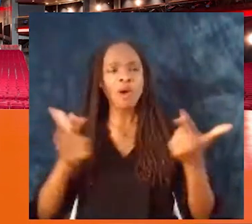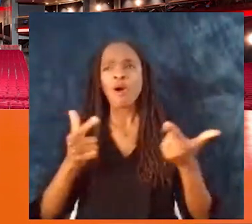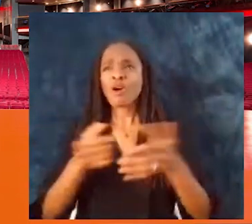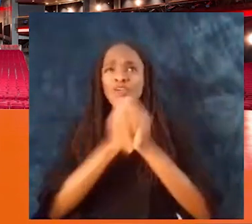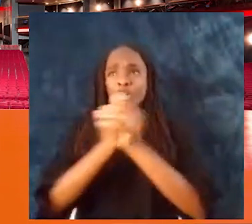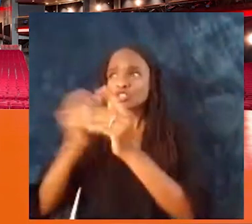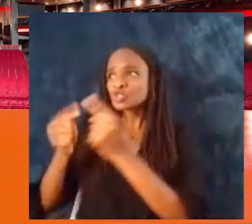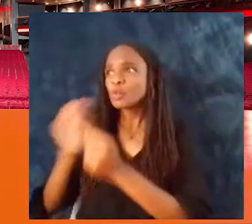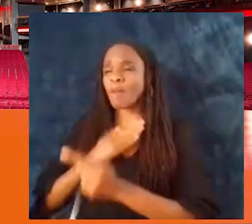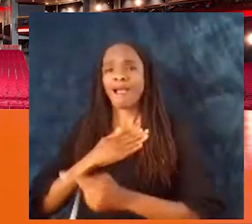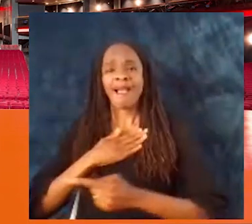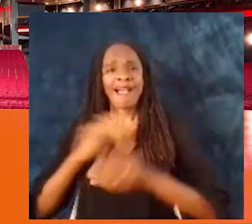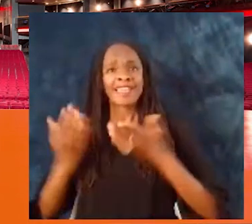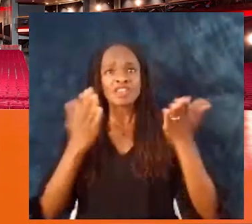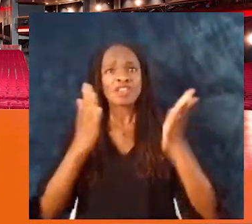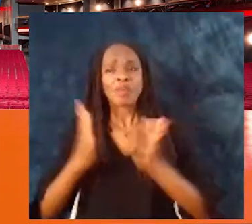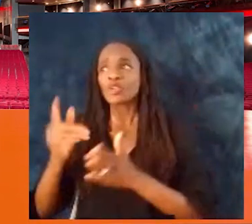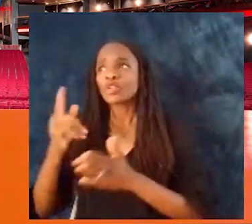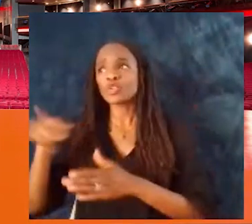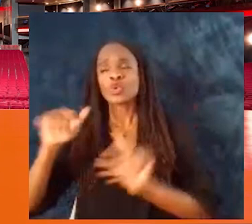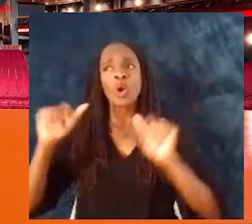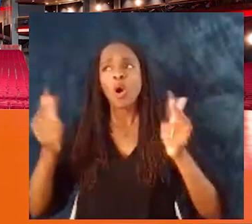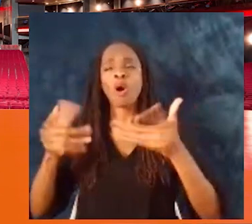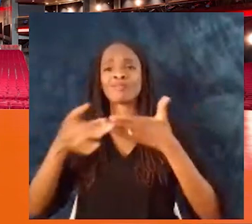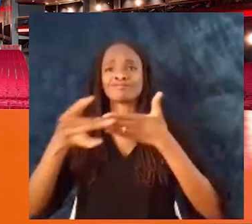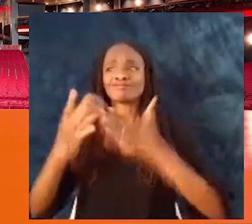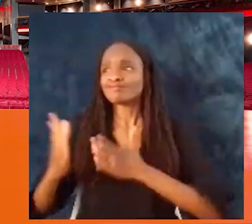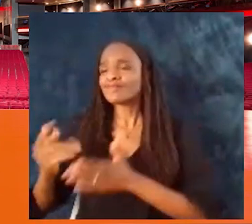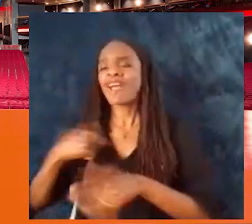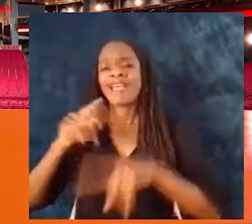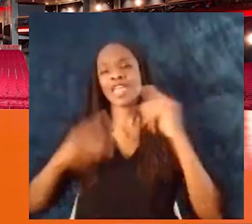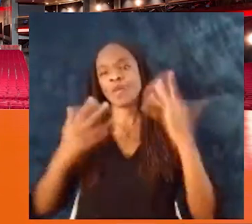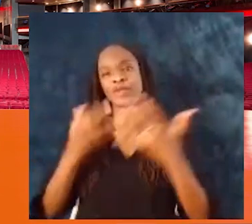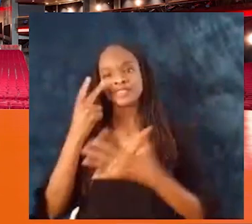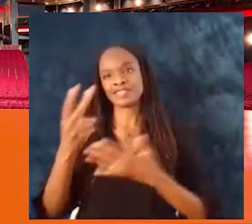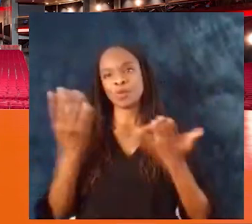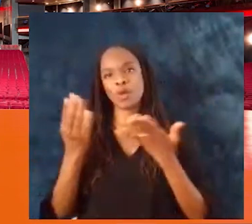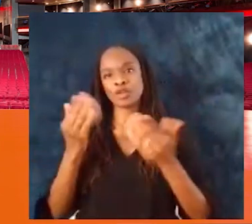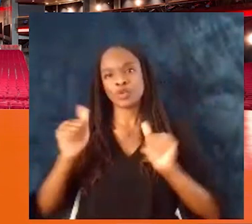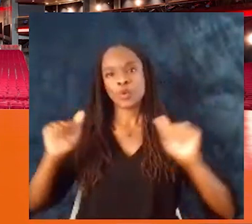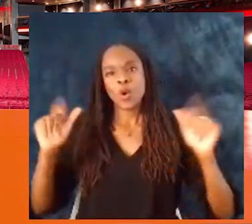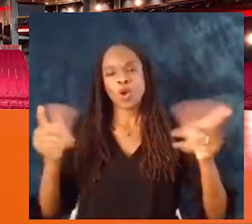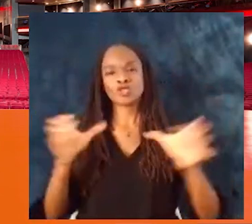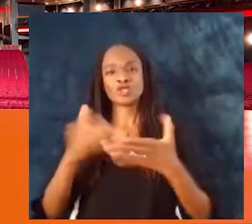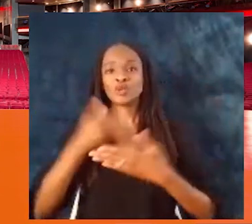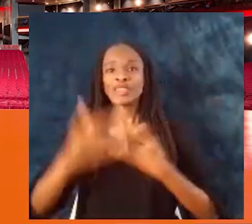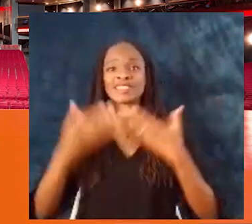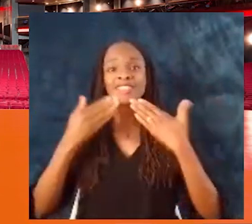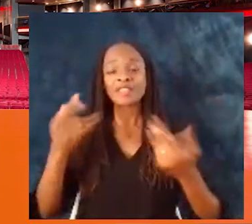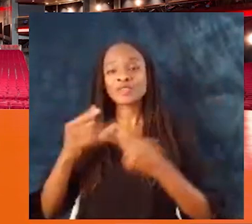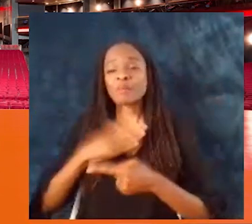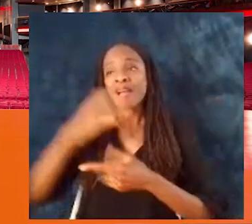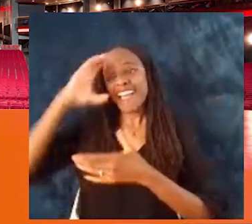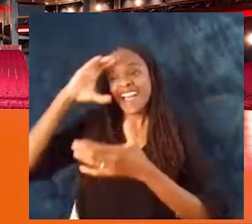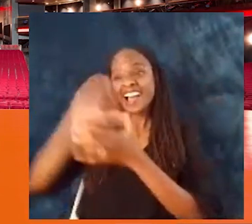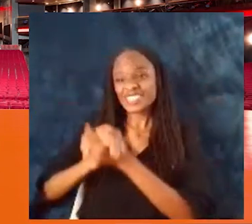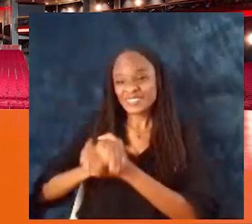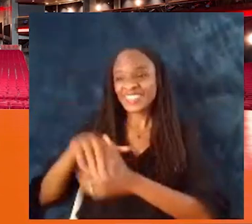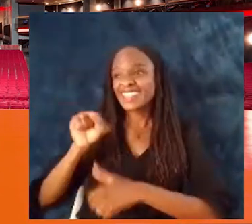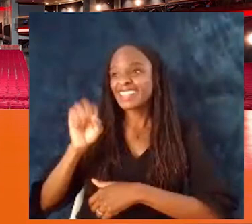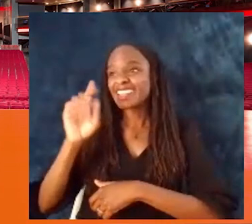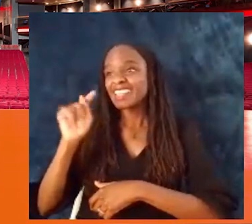mold breakers, and I mean, I can't wait to see what you all do next. Thank you to my husband, Stephen